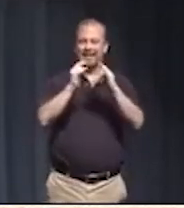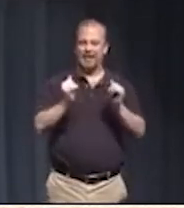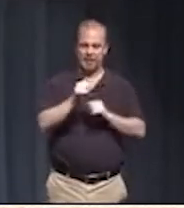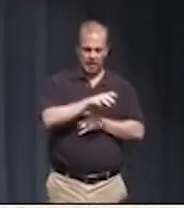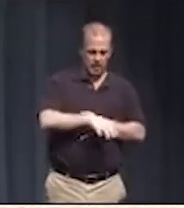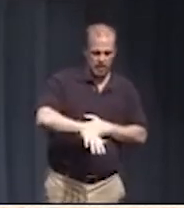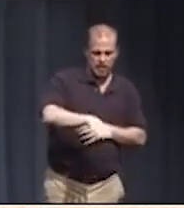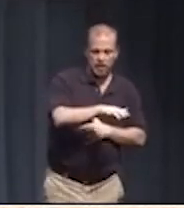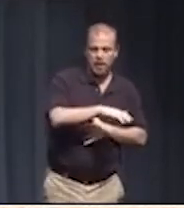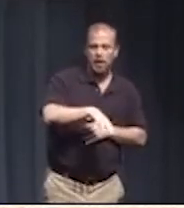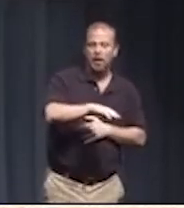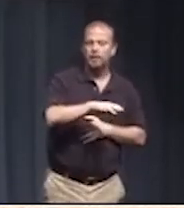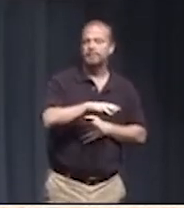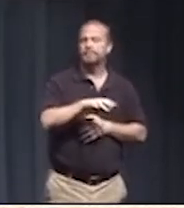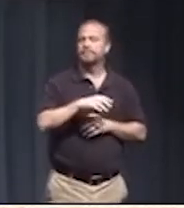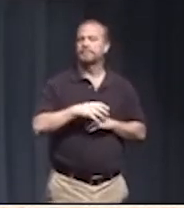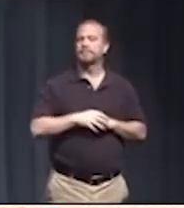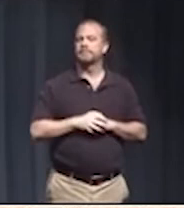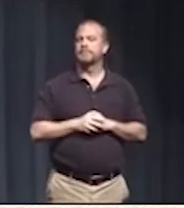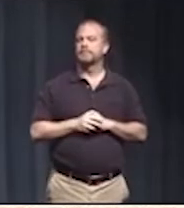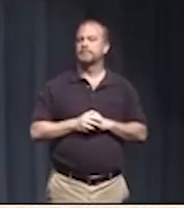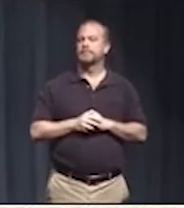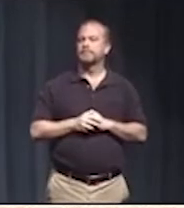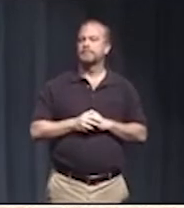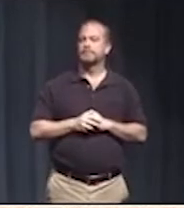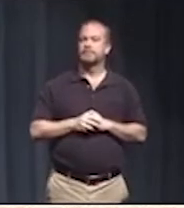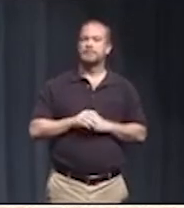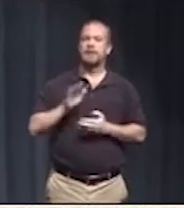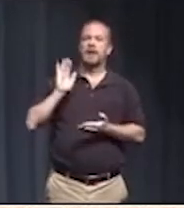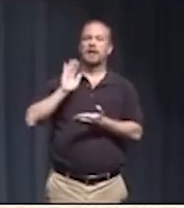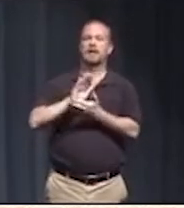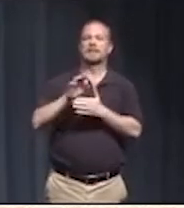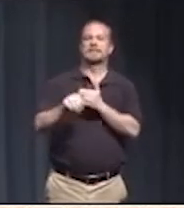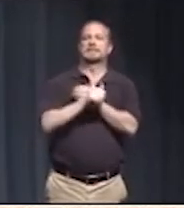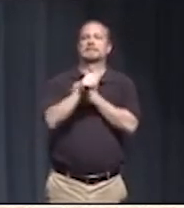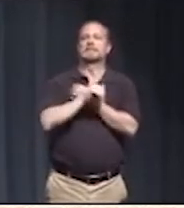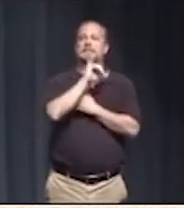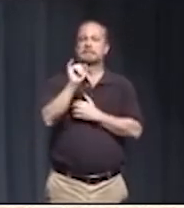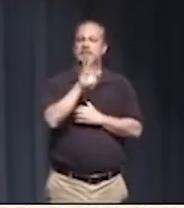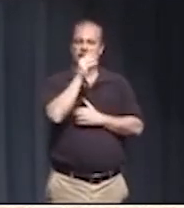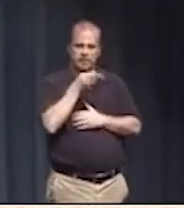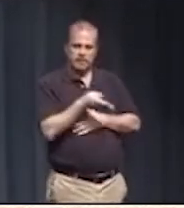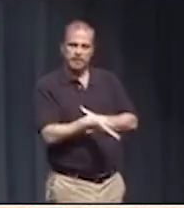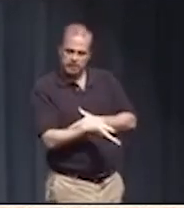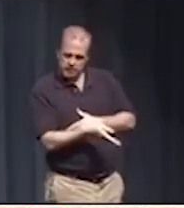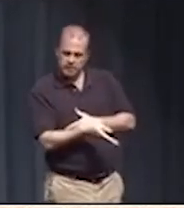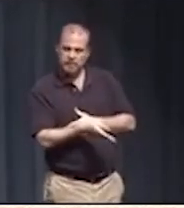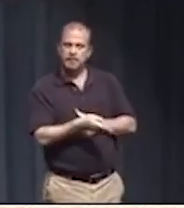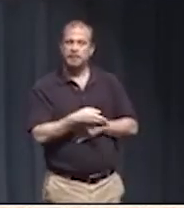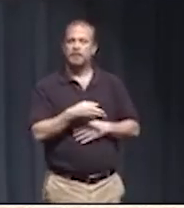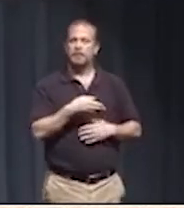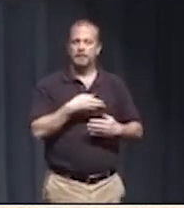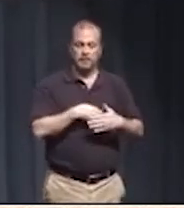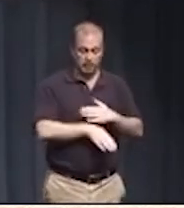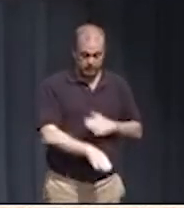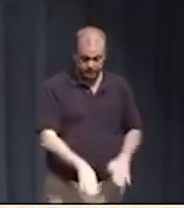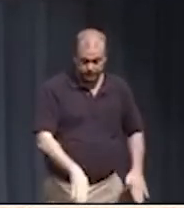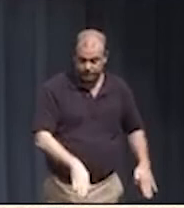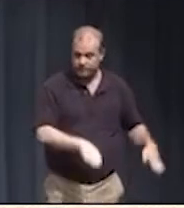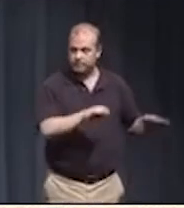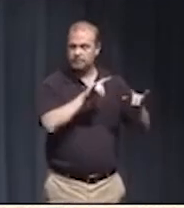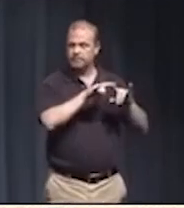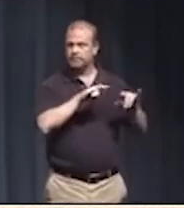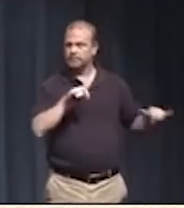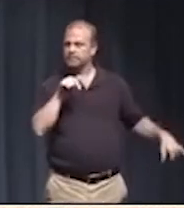They gathered the less risky jobs, I should say, they did. They handled the child rearing, etc.